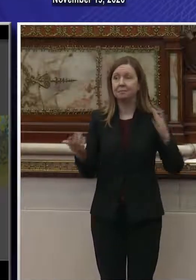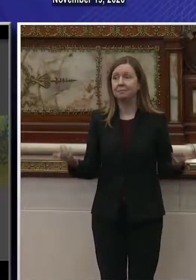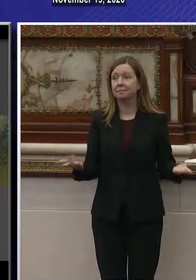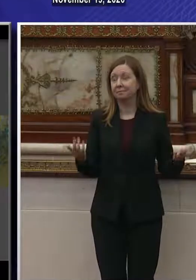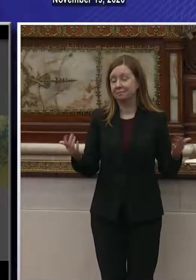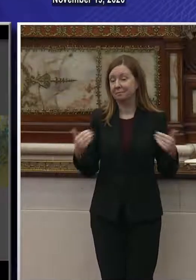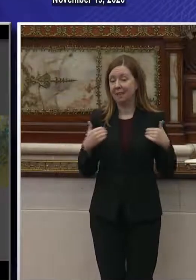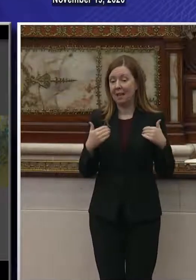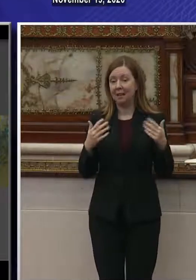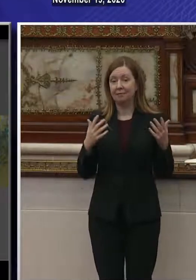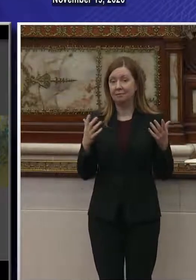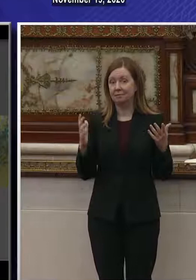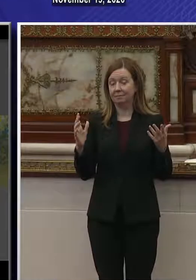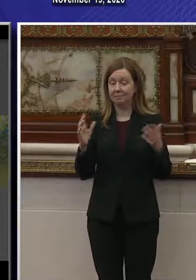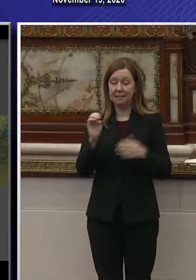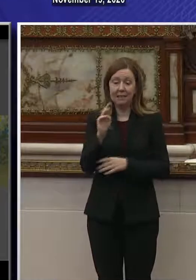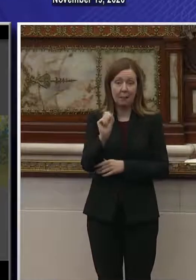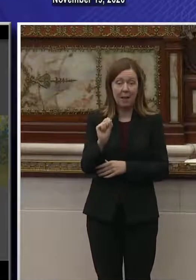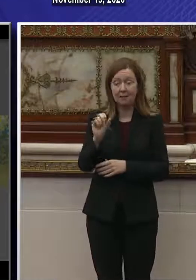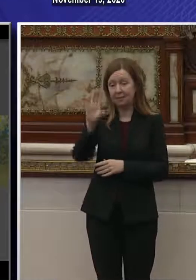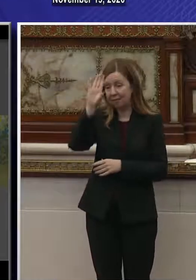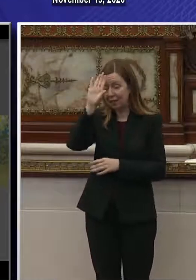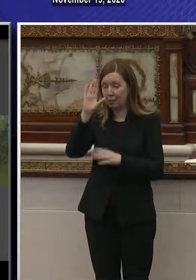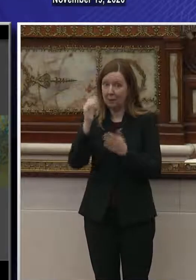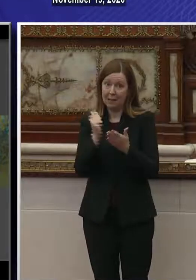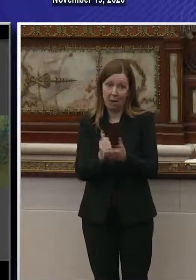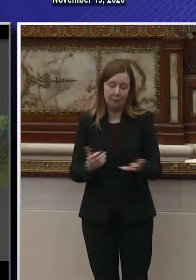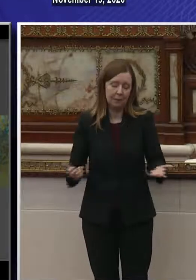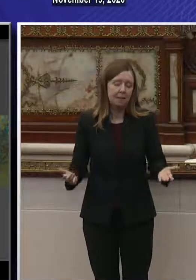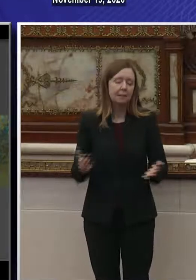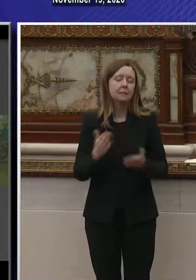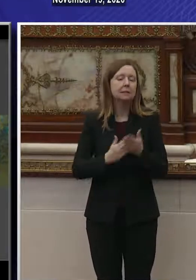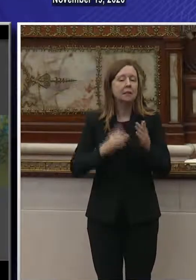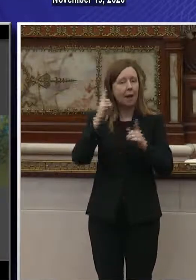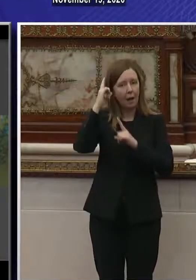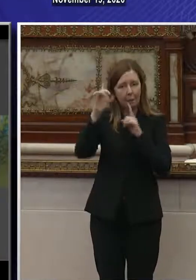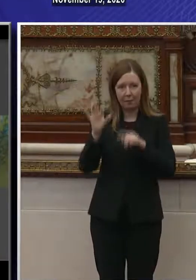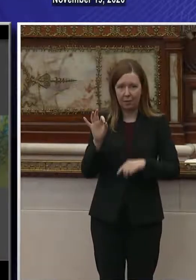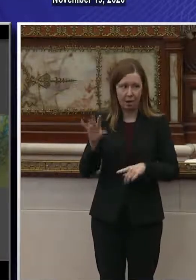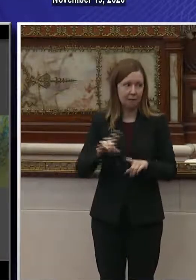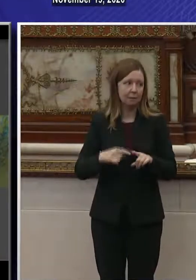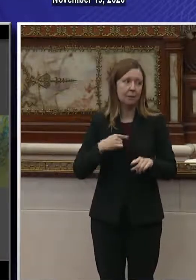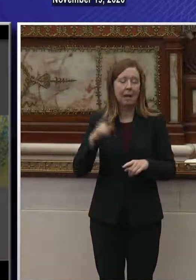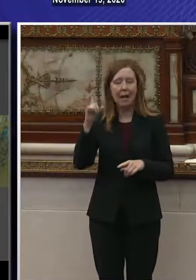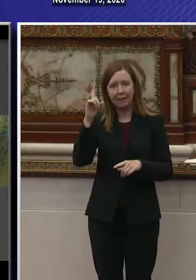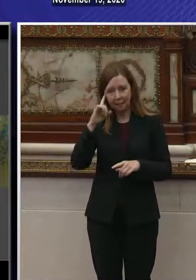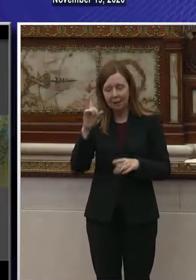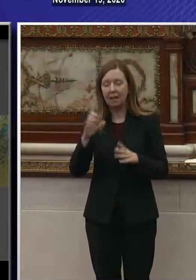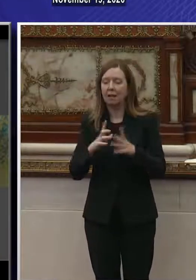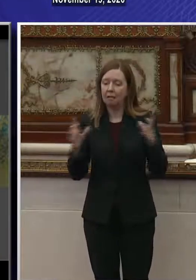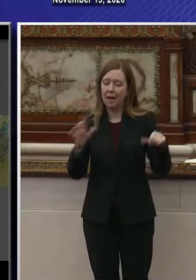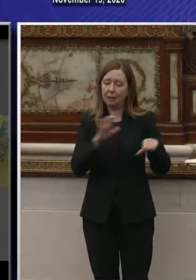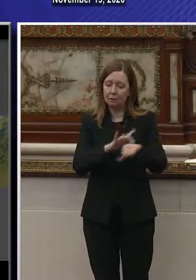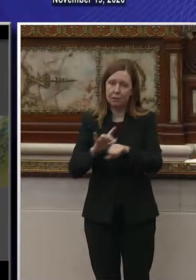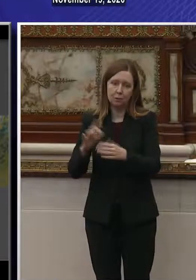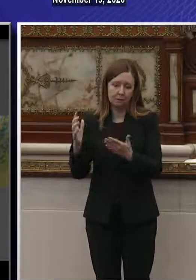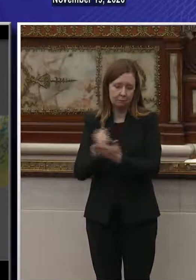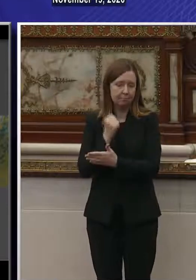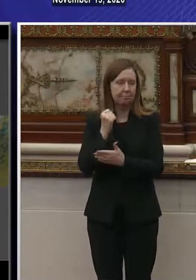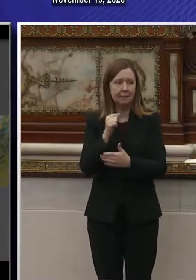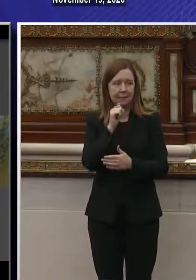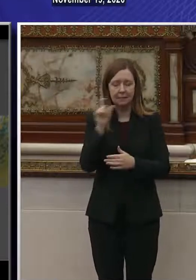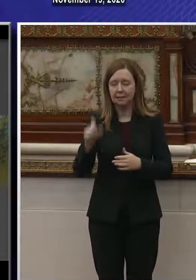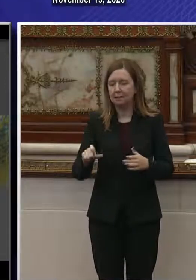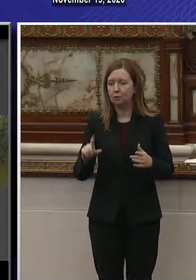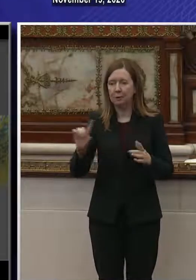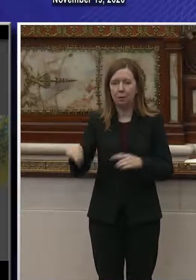and have enlist EMS and fire department help there. Those are some thoughts, but I do think there's a lot of resources that could be leveraged, so this doesn't have to